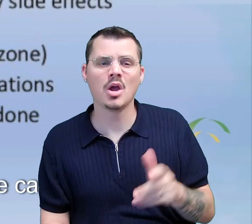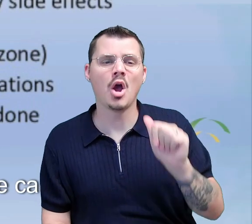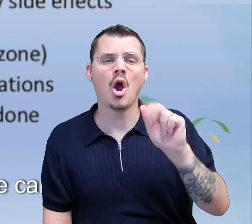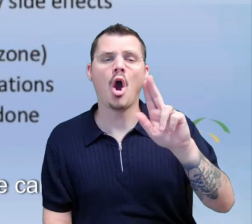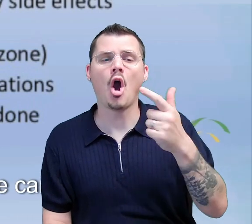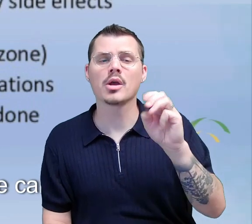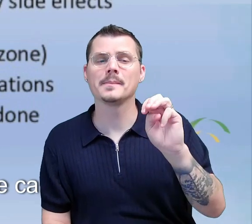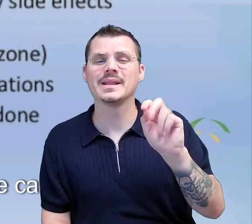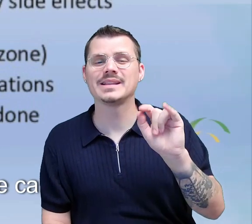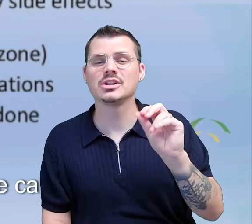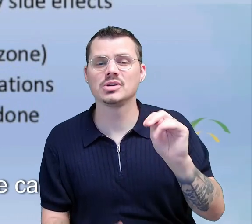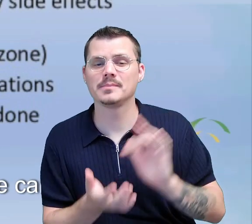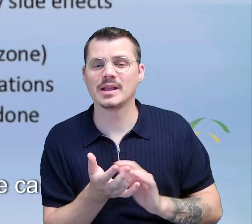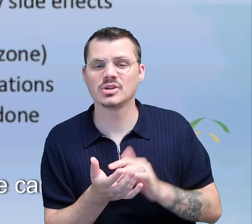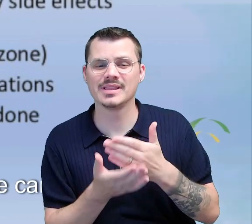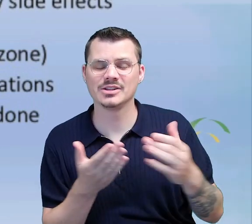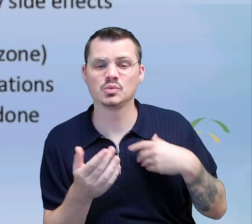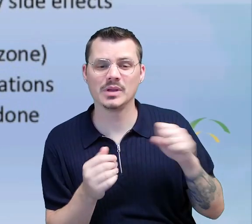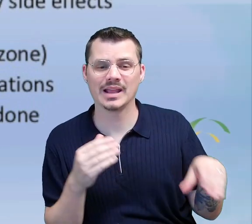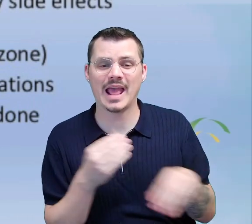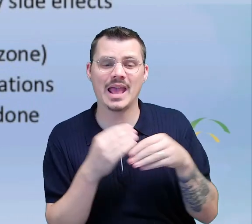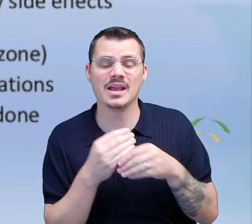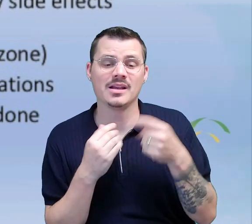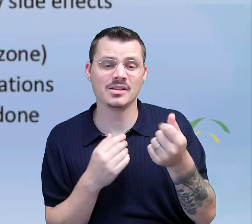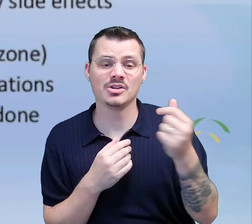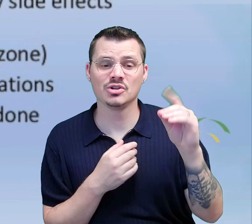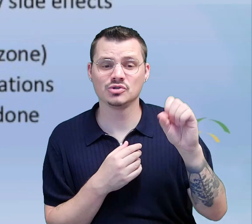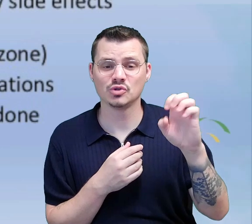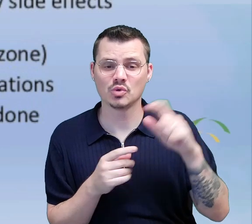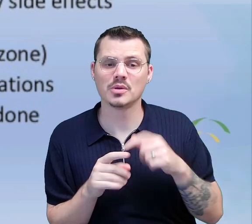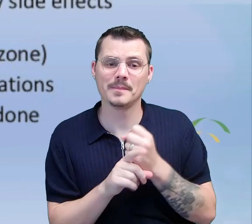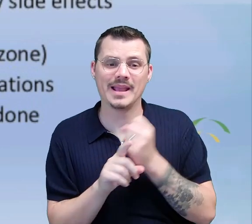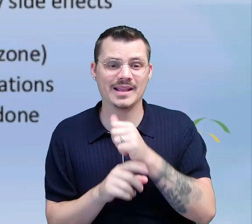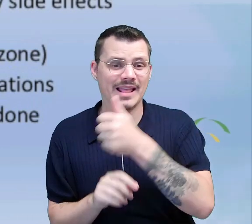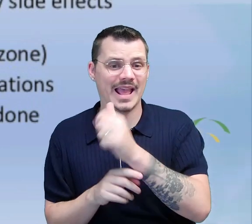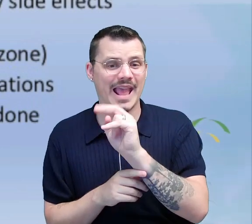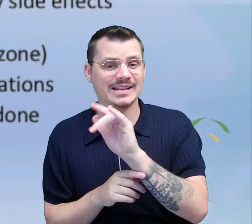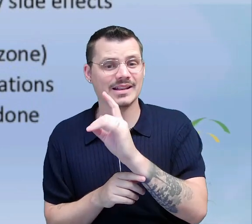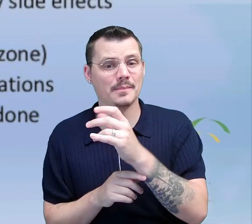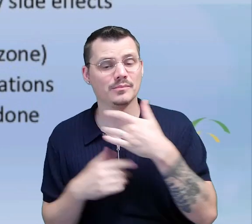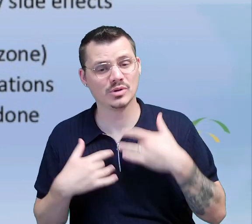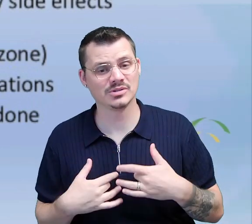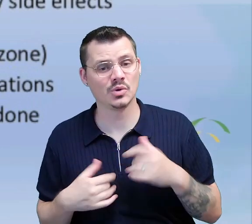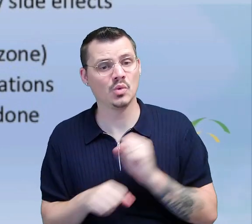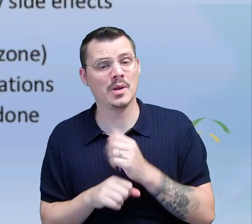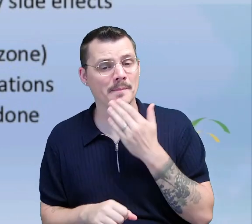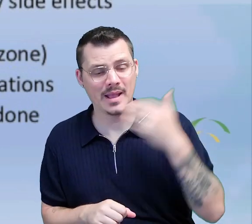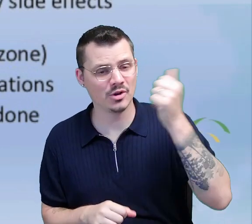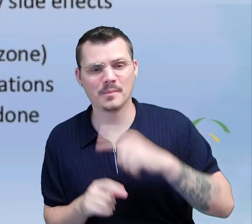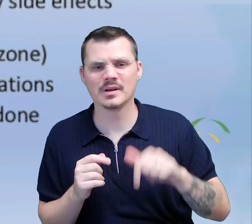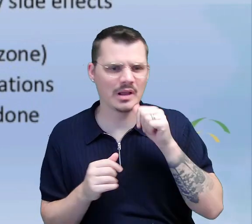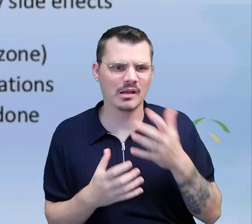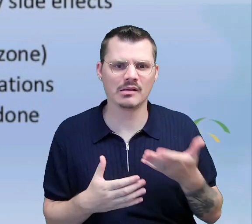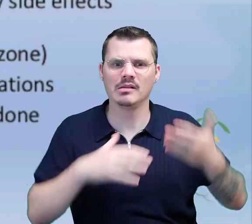Augmentation medicines are things we can add little doses of to make the antidepressant work better, but not multiply side